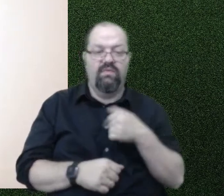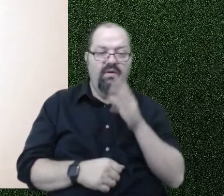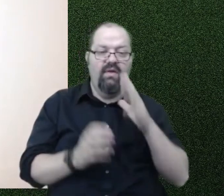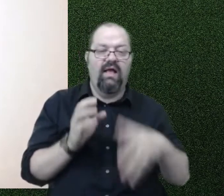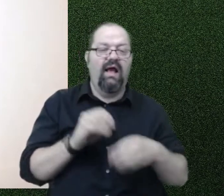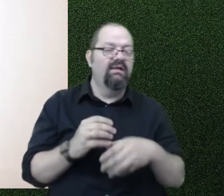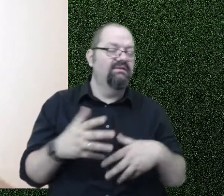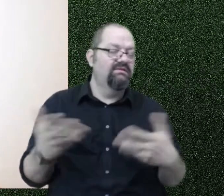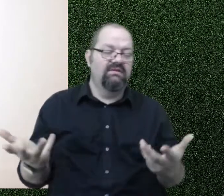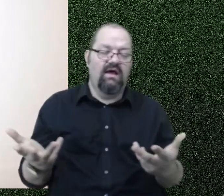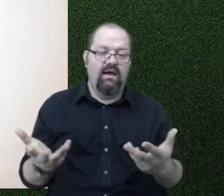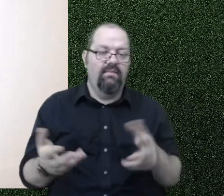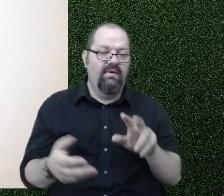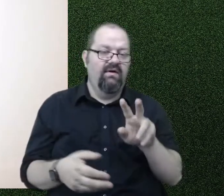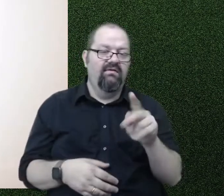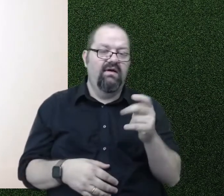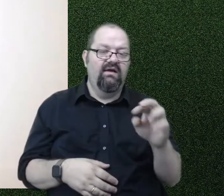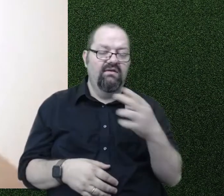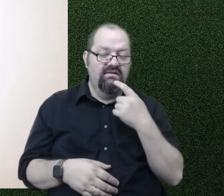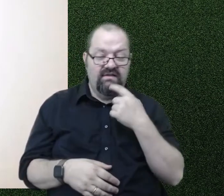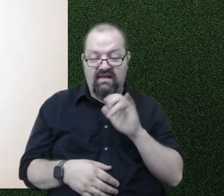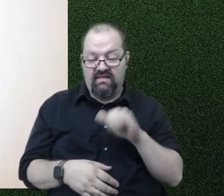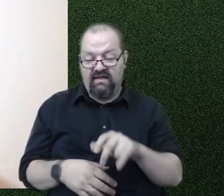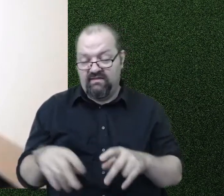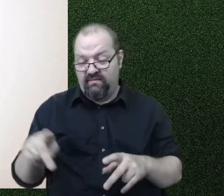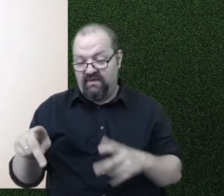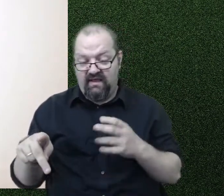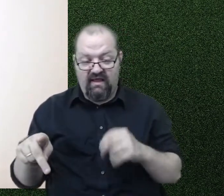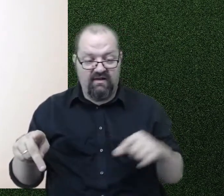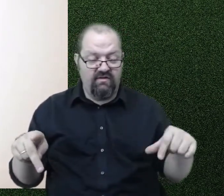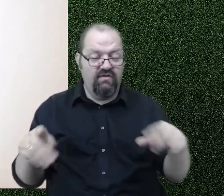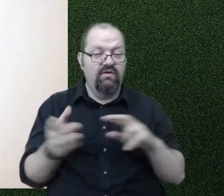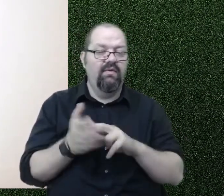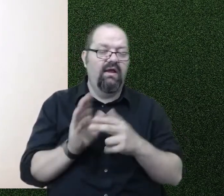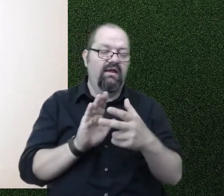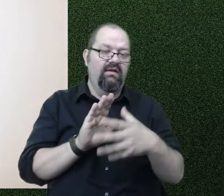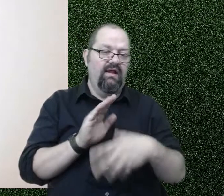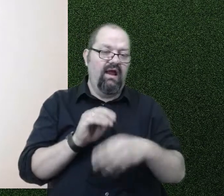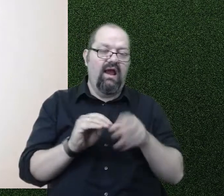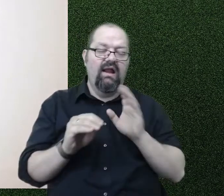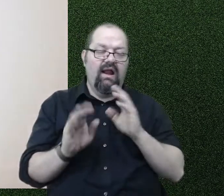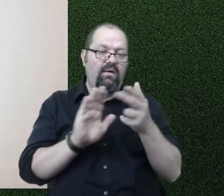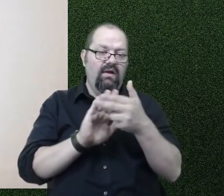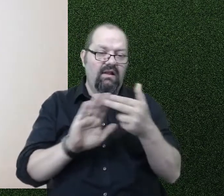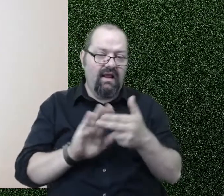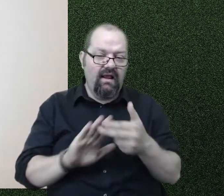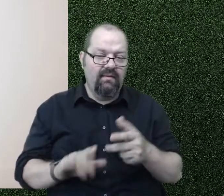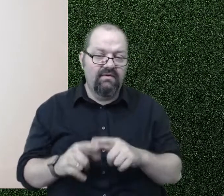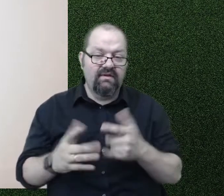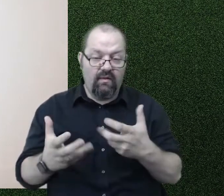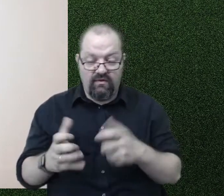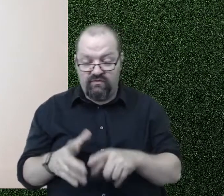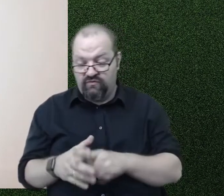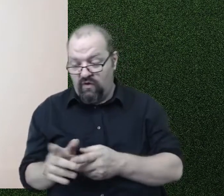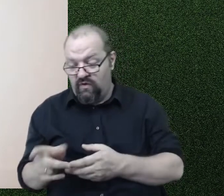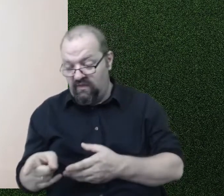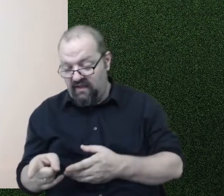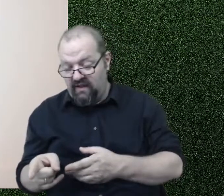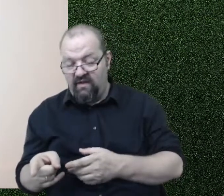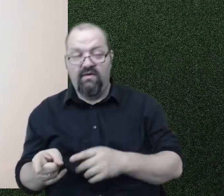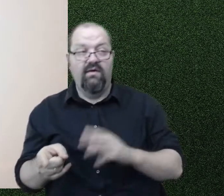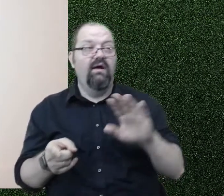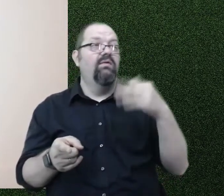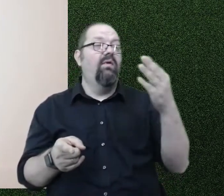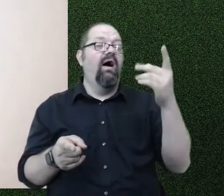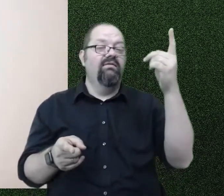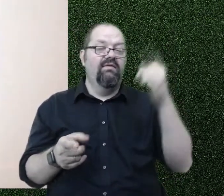vector. Let's say that's P and that's Q. Add our own labels, and I want to start here and end up here. If I